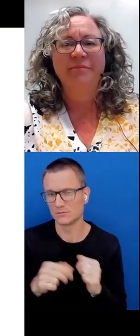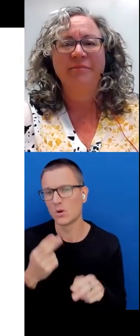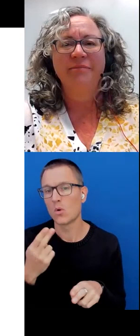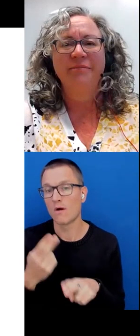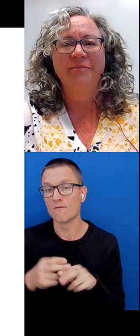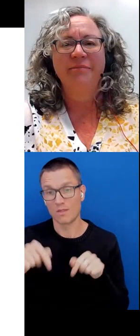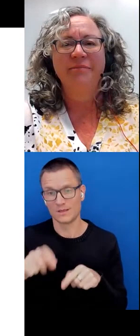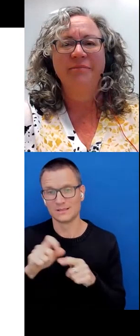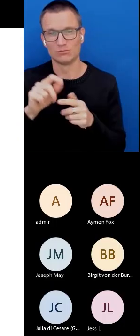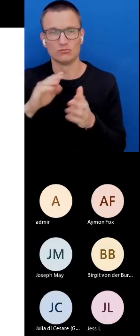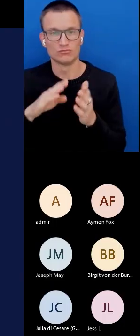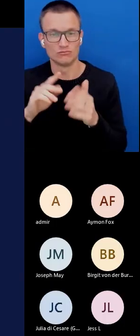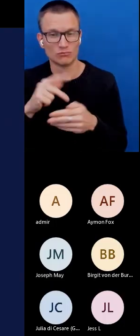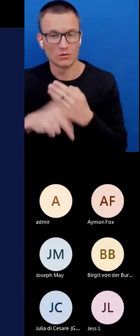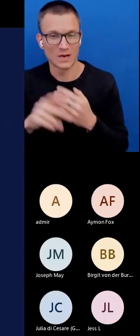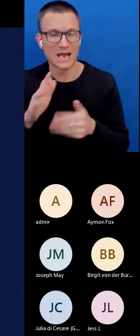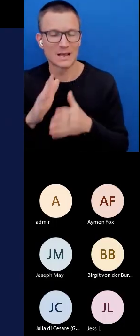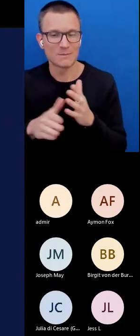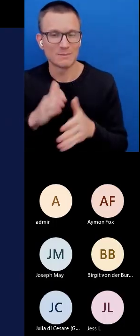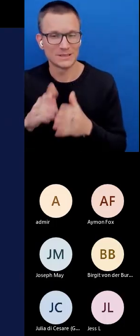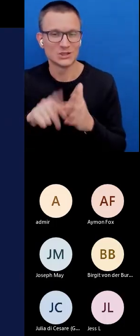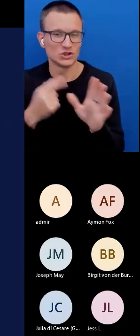Fiona.